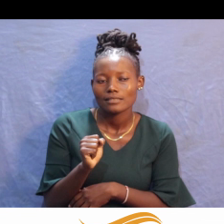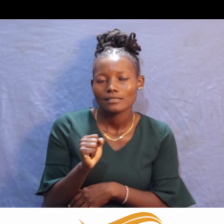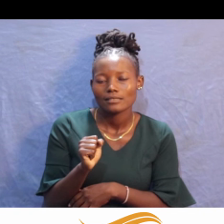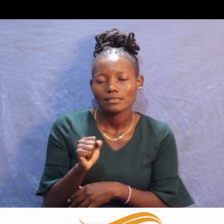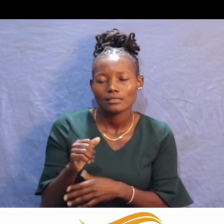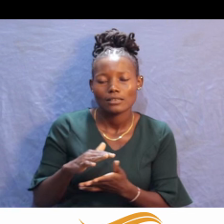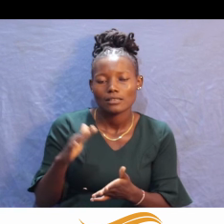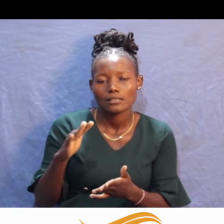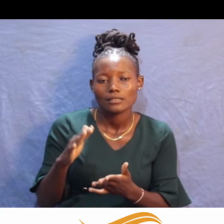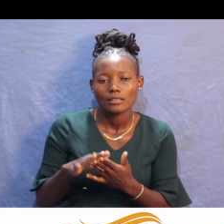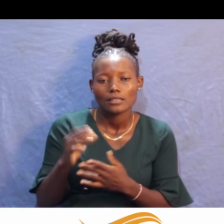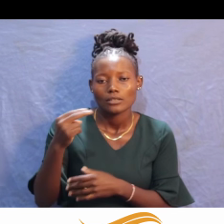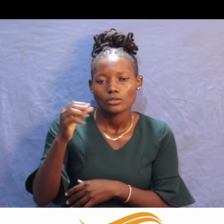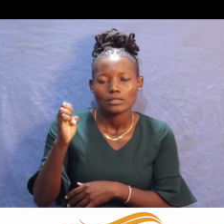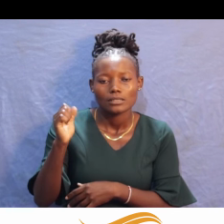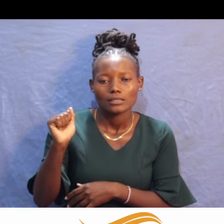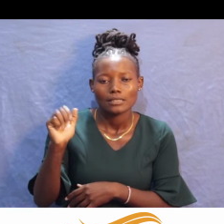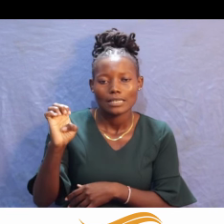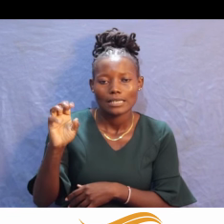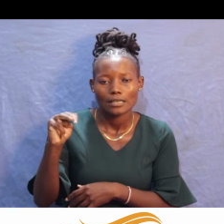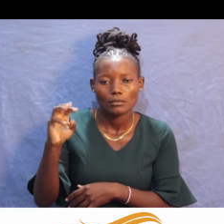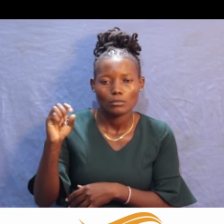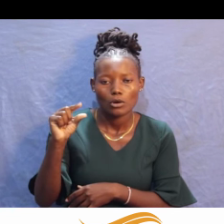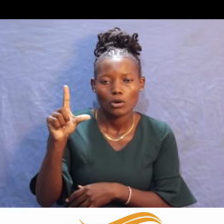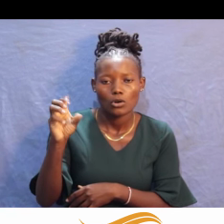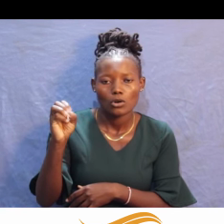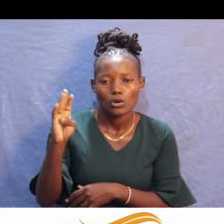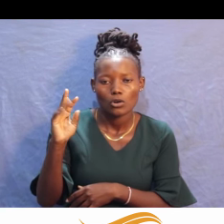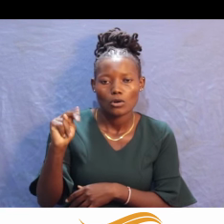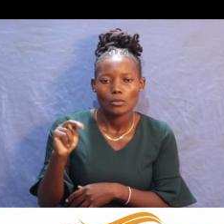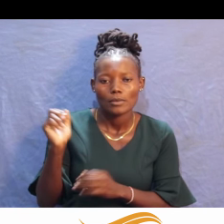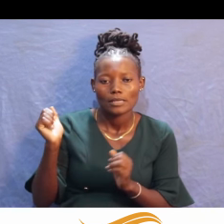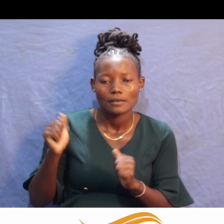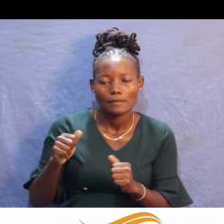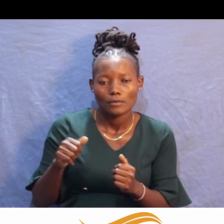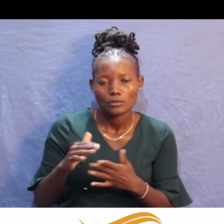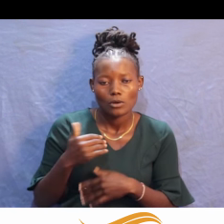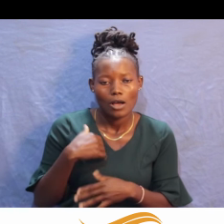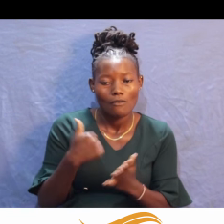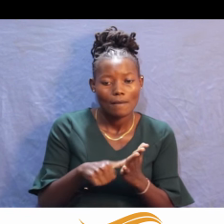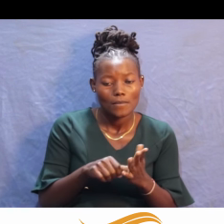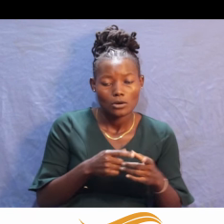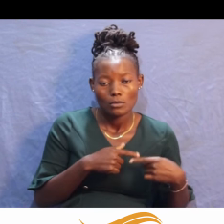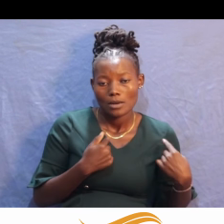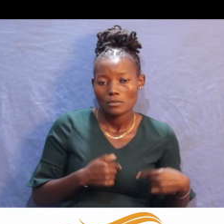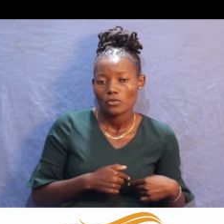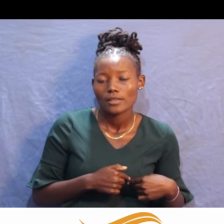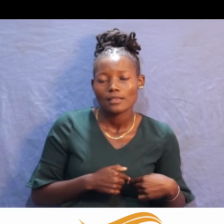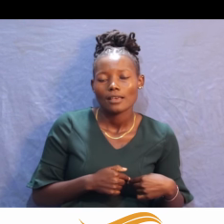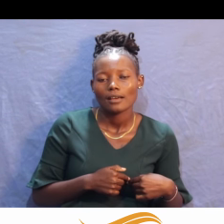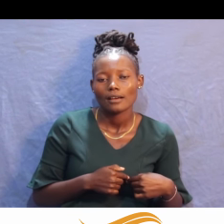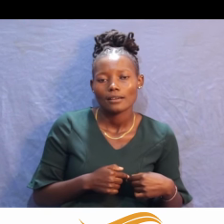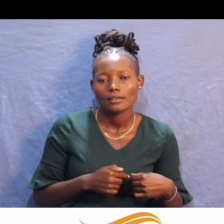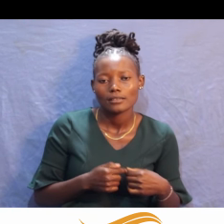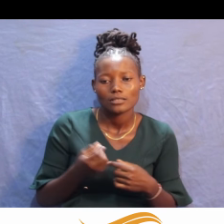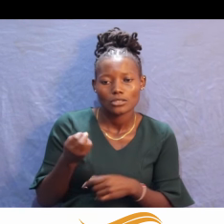unlikely to lose hemoglobin. The athlete can have problems with their heart, a valvular problem